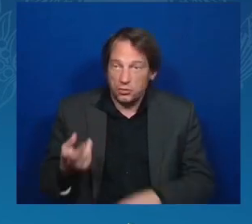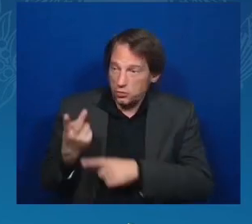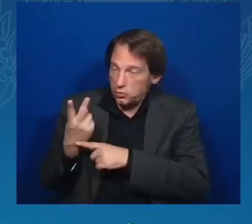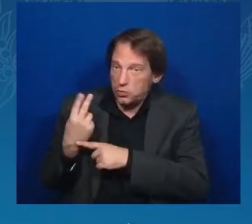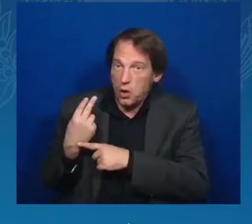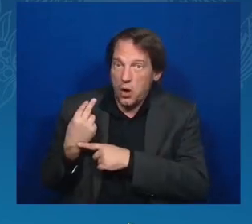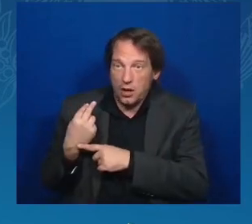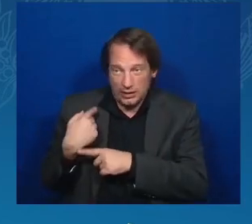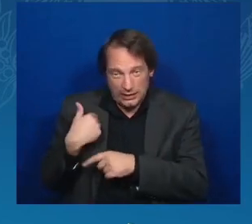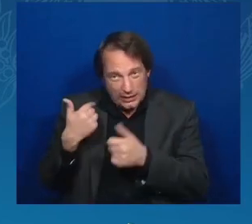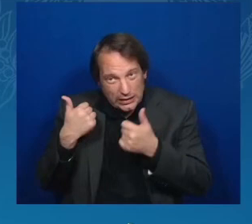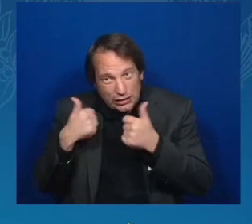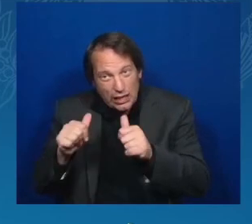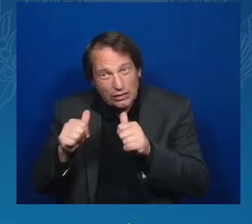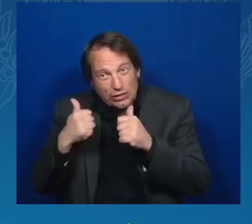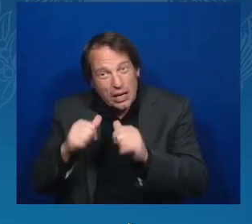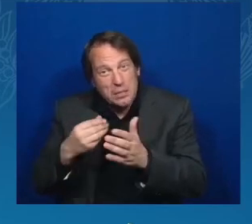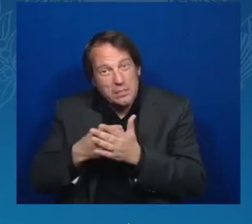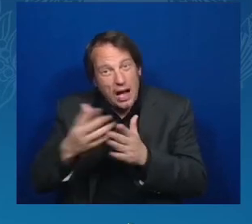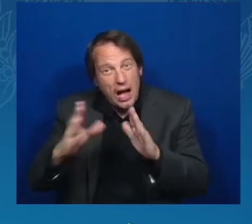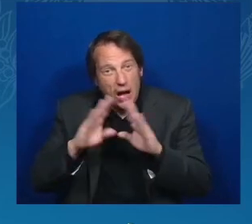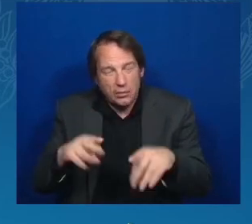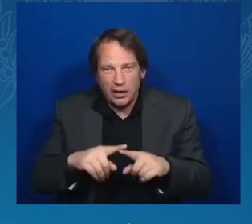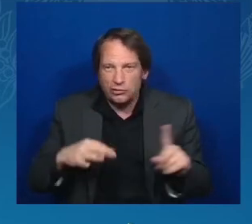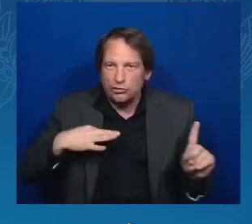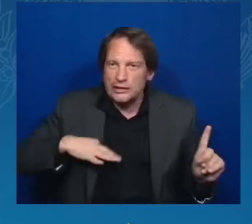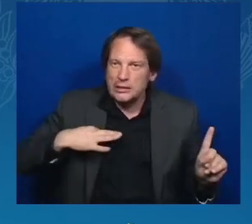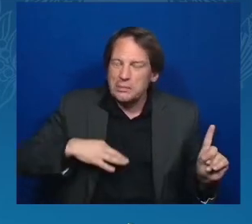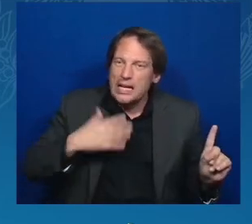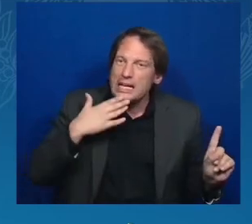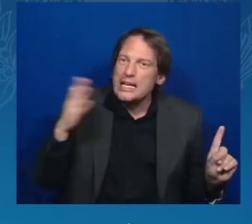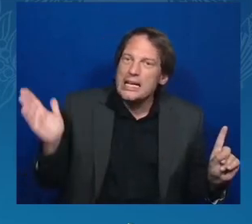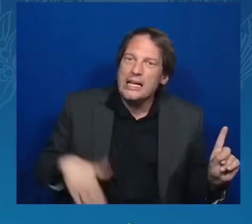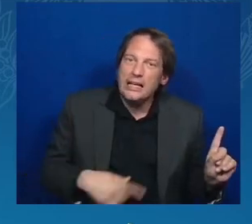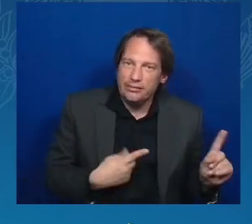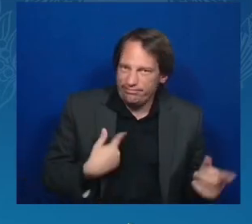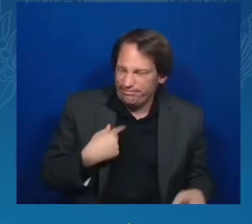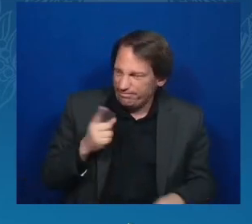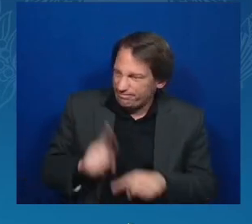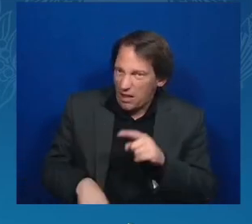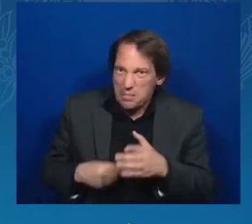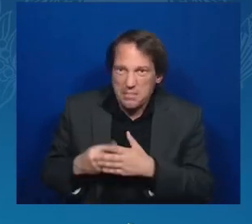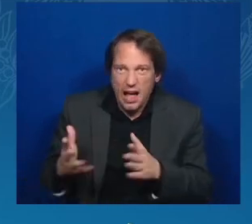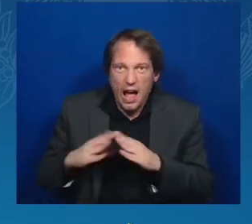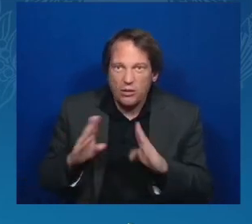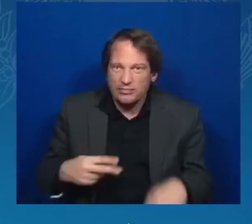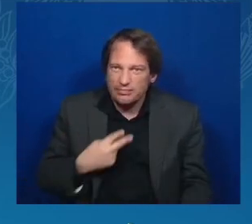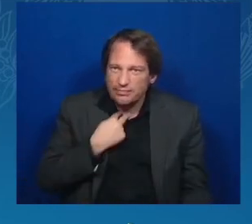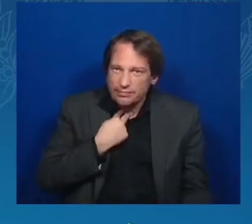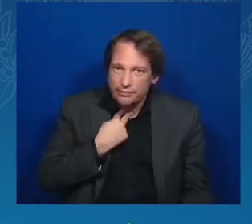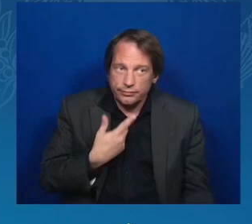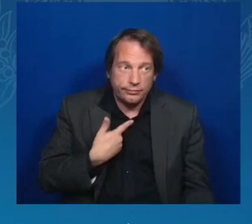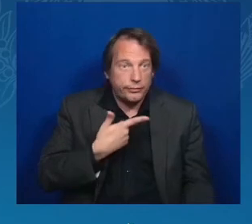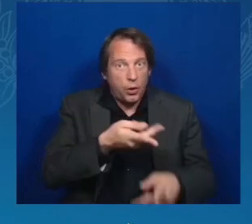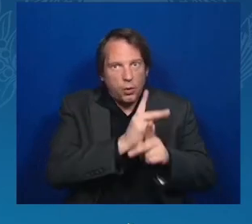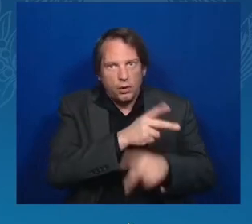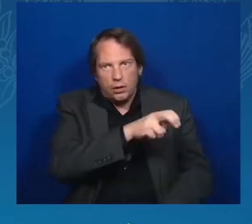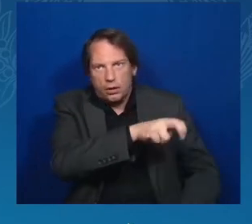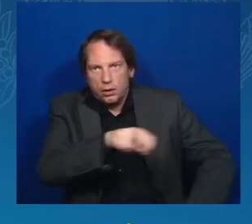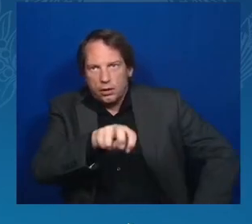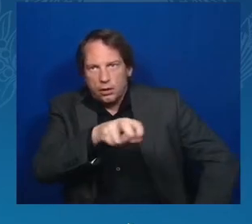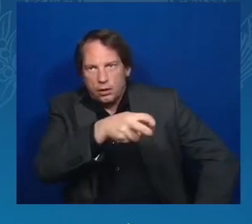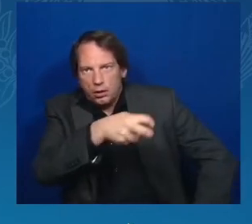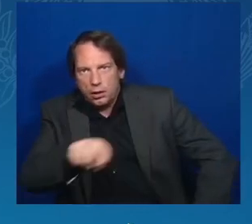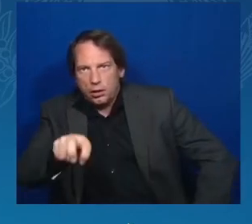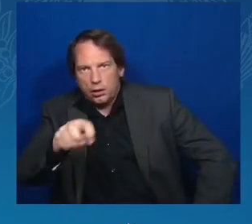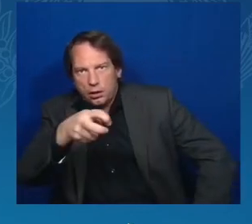bad, I couldn't do it. So my loans were transferring from one loaner to Mohela. So I knew that was a time period